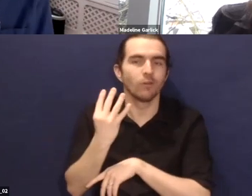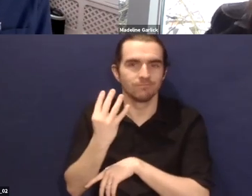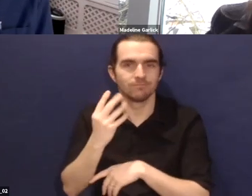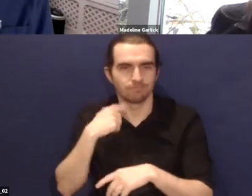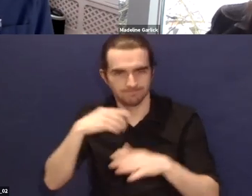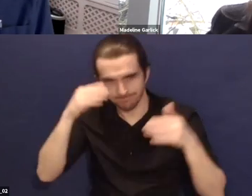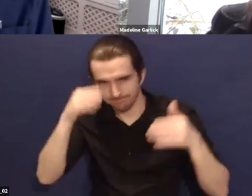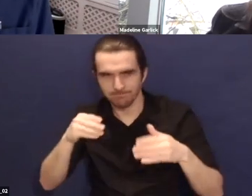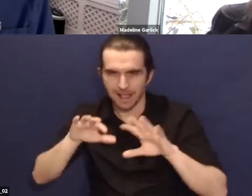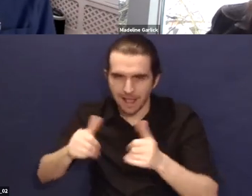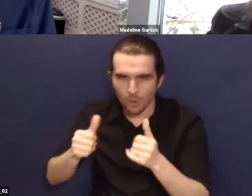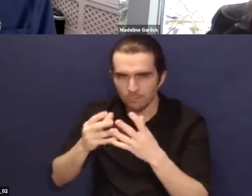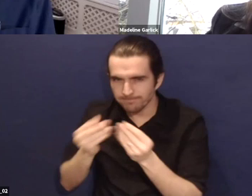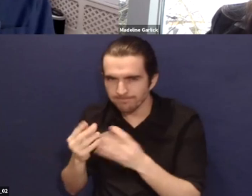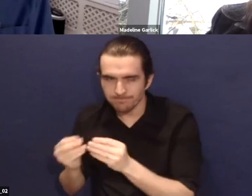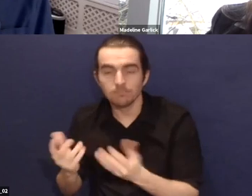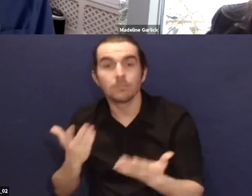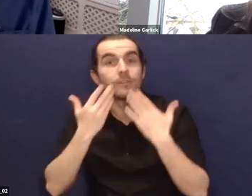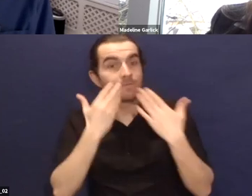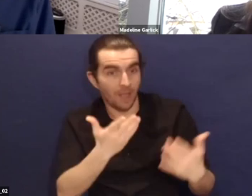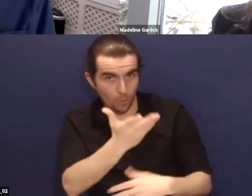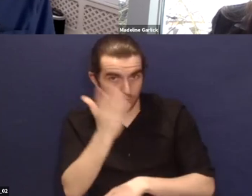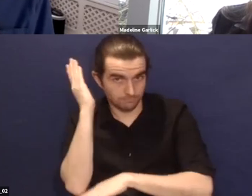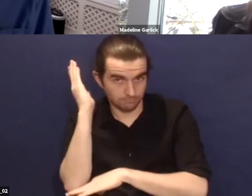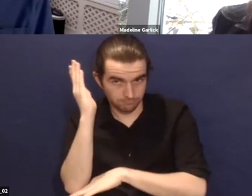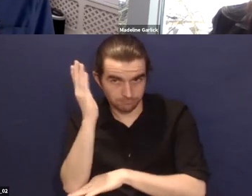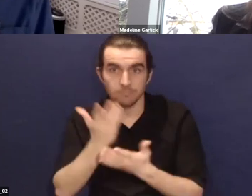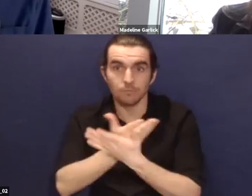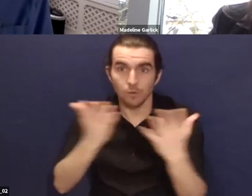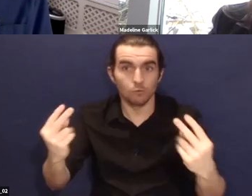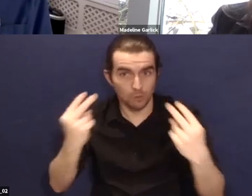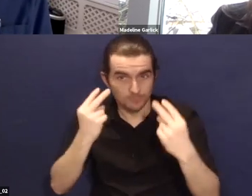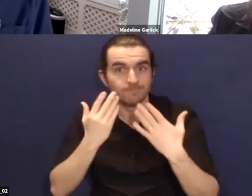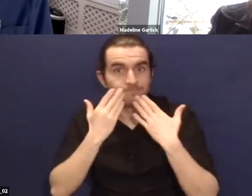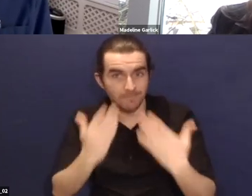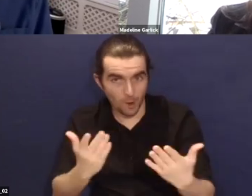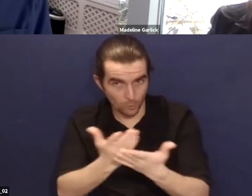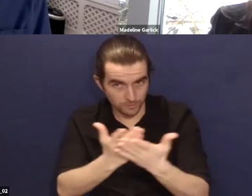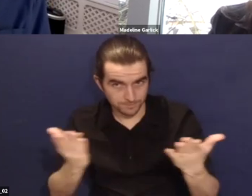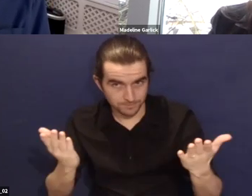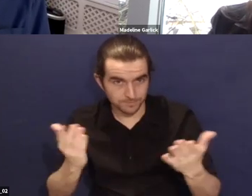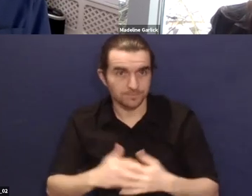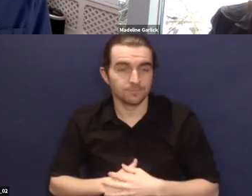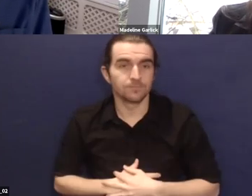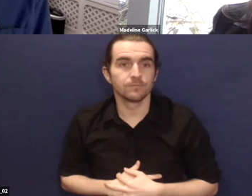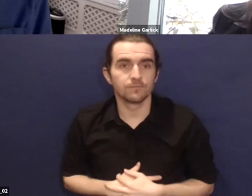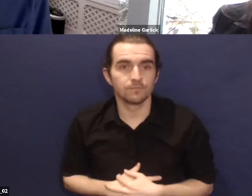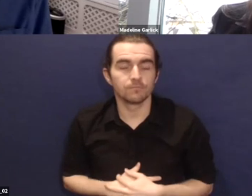watching at this moment. We say goodbye. Hope to see you at 4 p.m. Central European time.